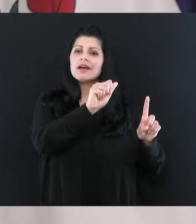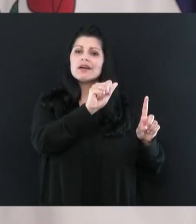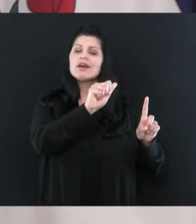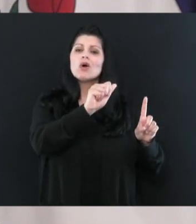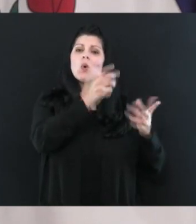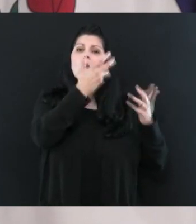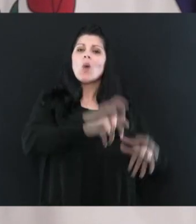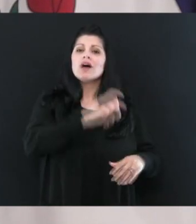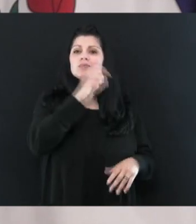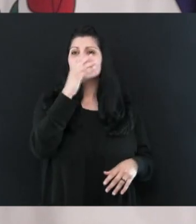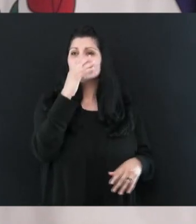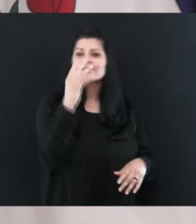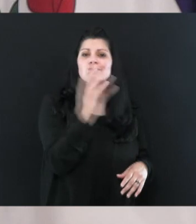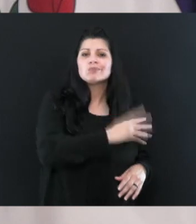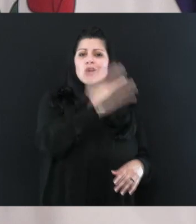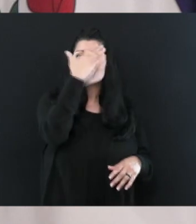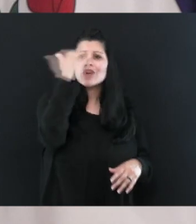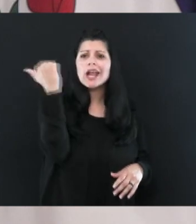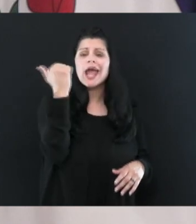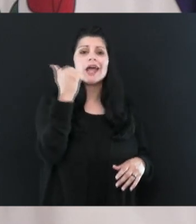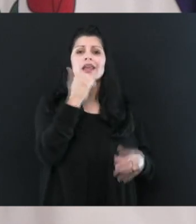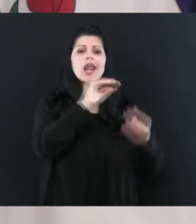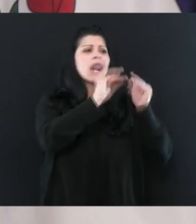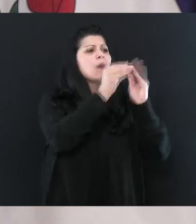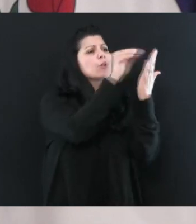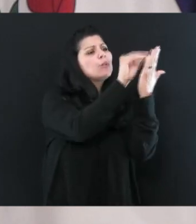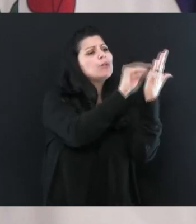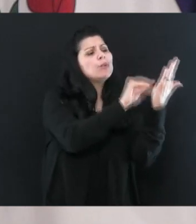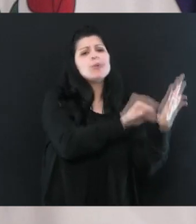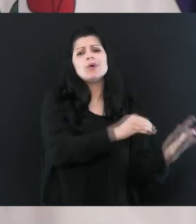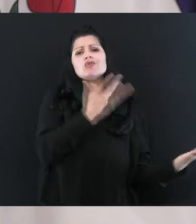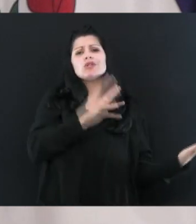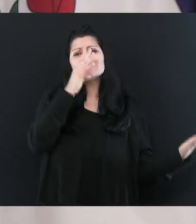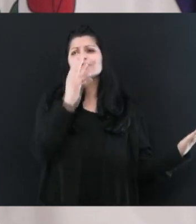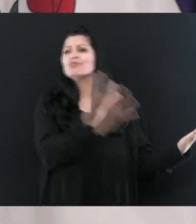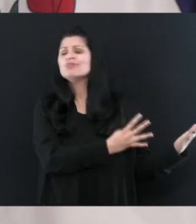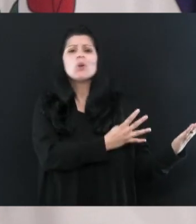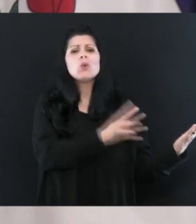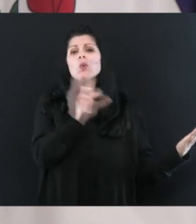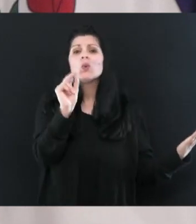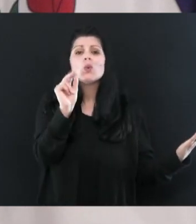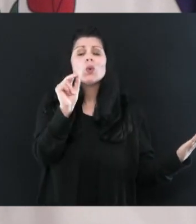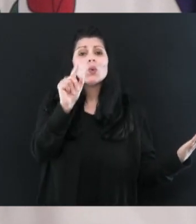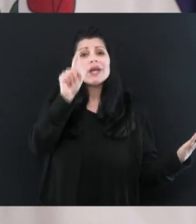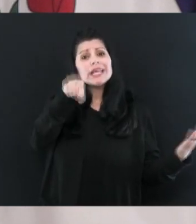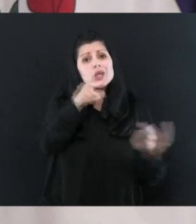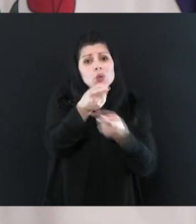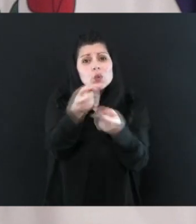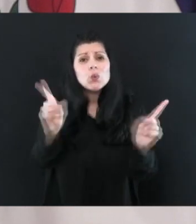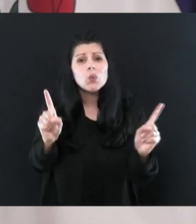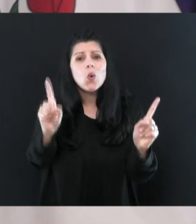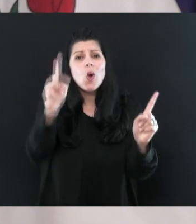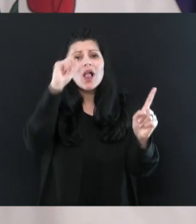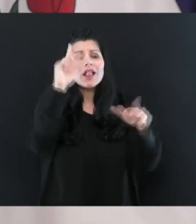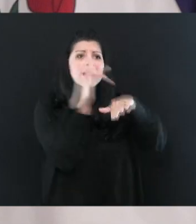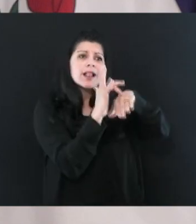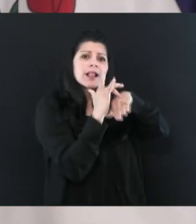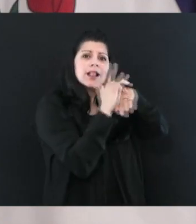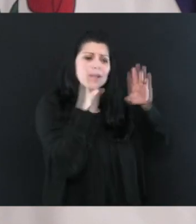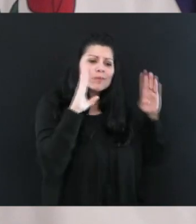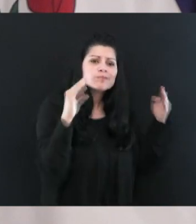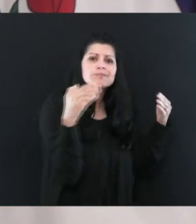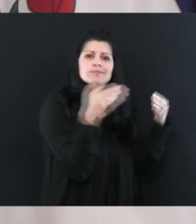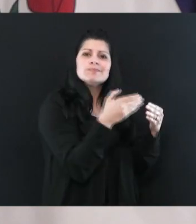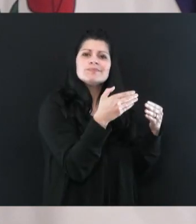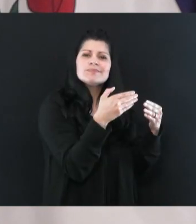these people in your thoughts, your prayers, thinking of them, thinking of all their families, all their friends, all their loved